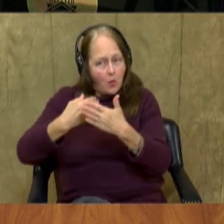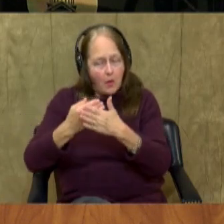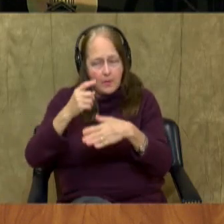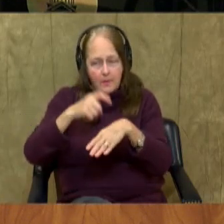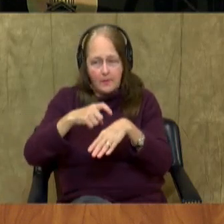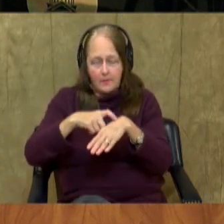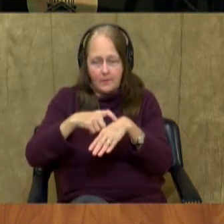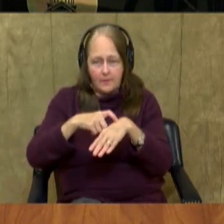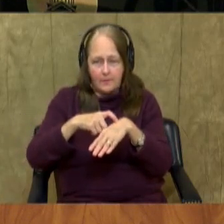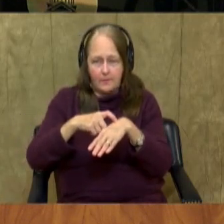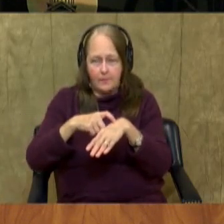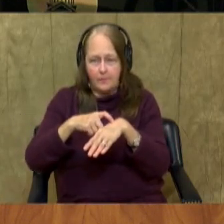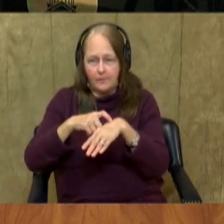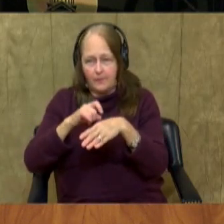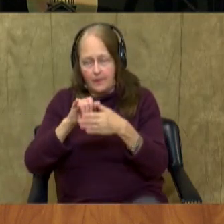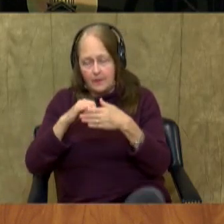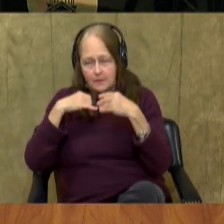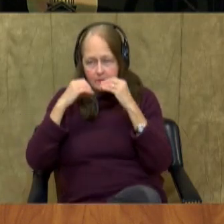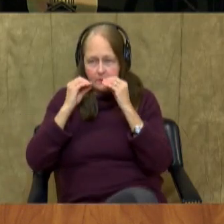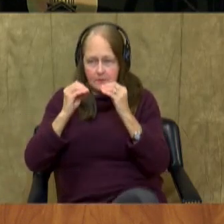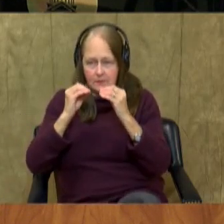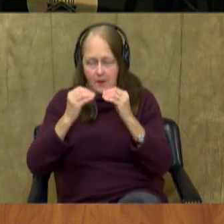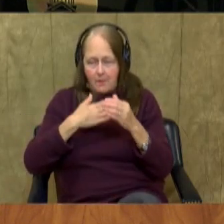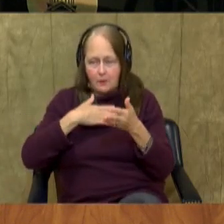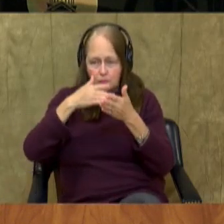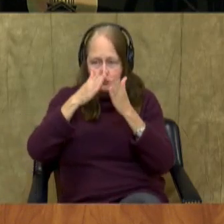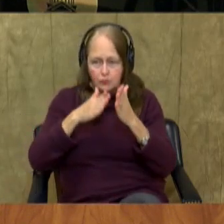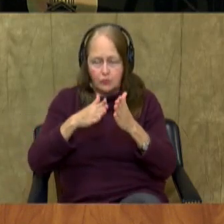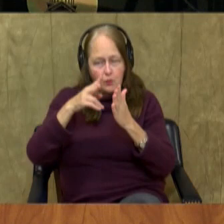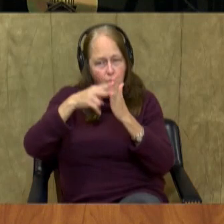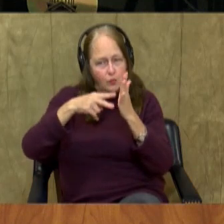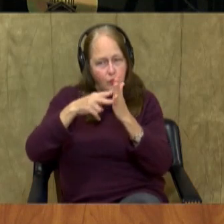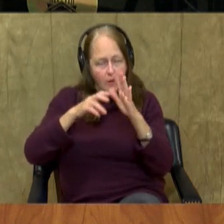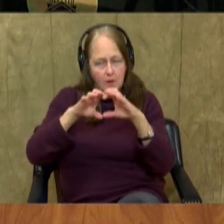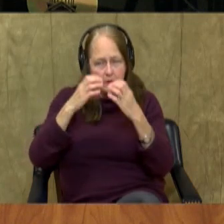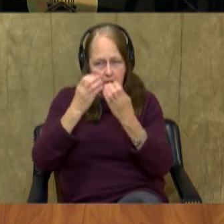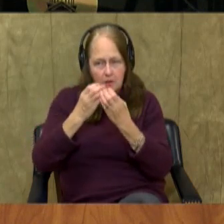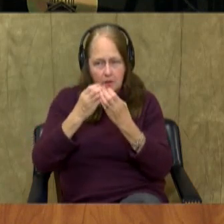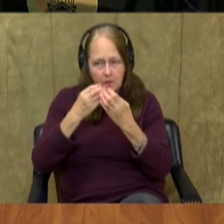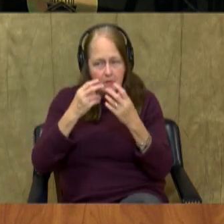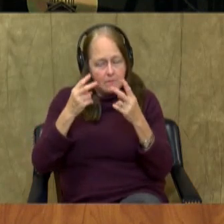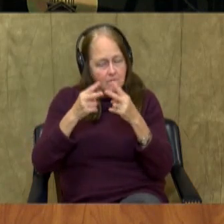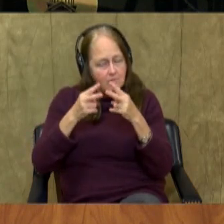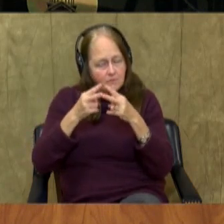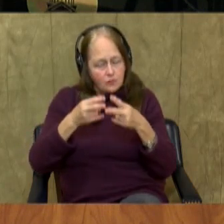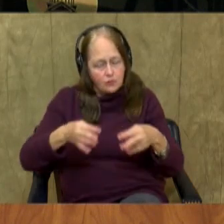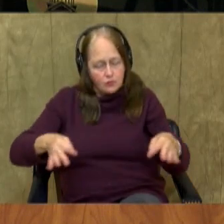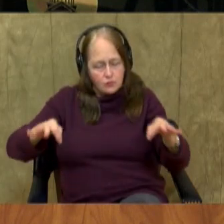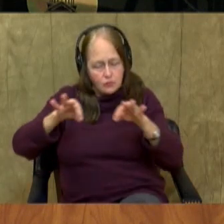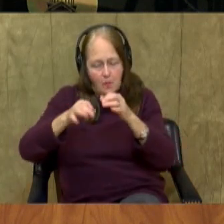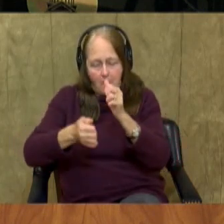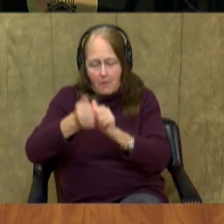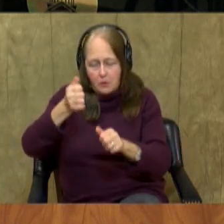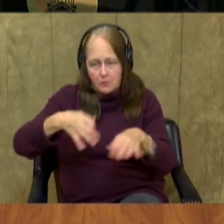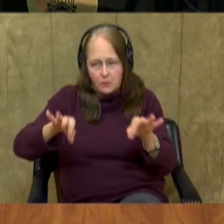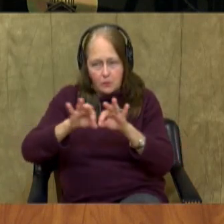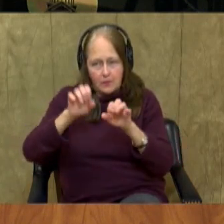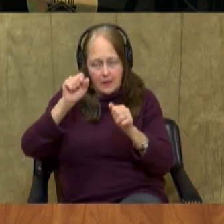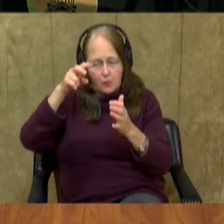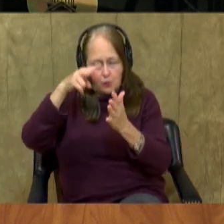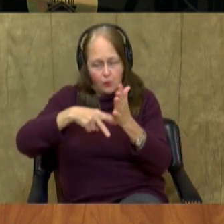It does play a role. I teach my students, especially in the reading class, because I believe reading is, most important, because you got to be